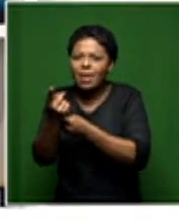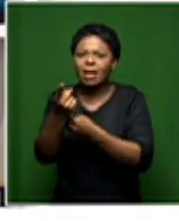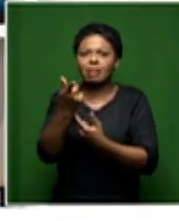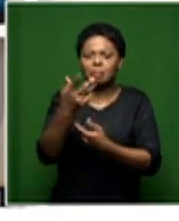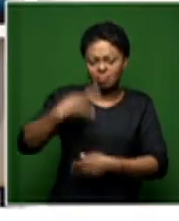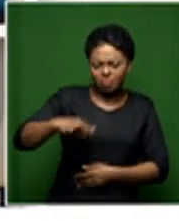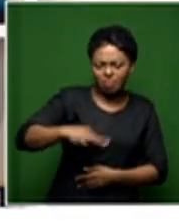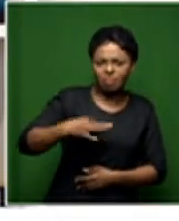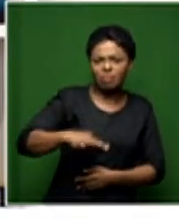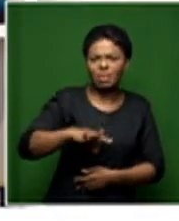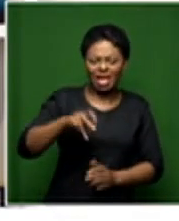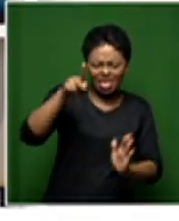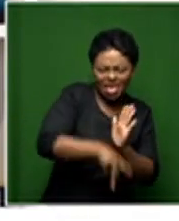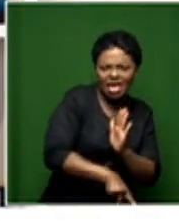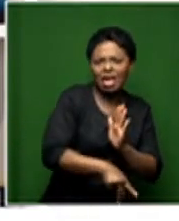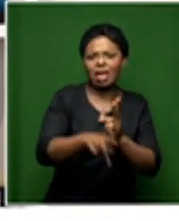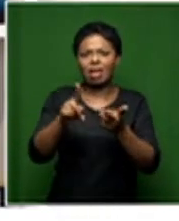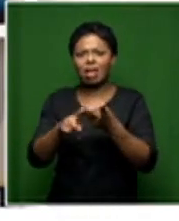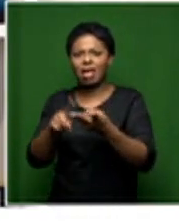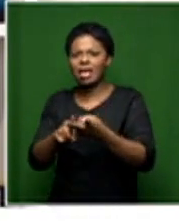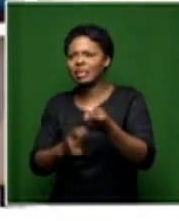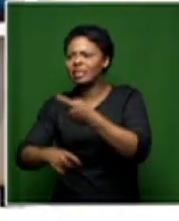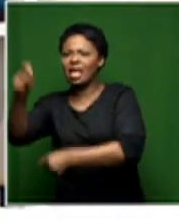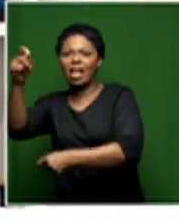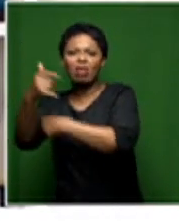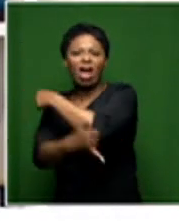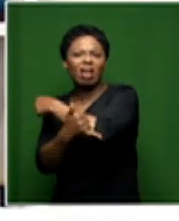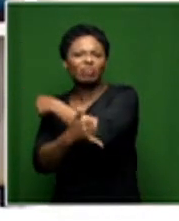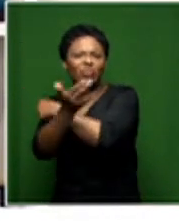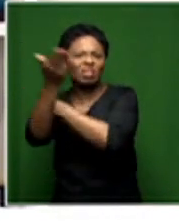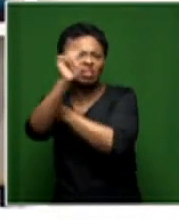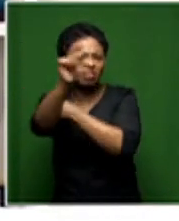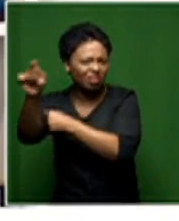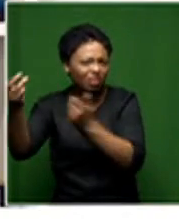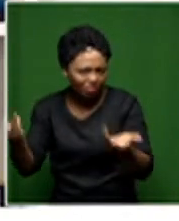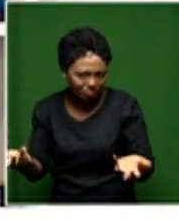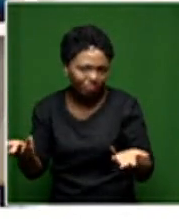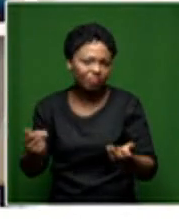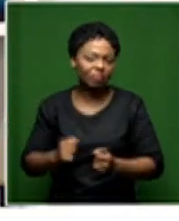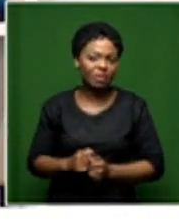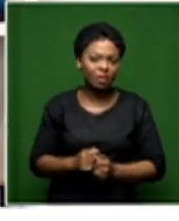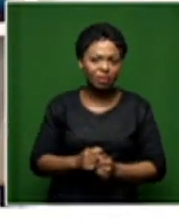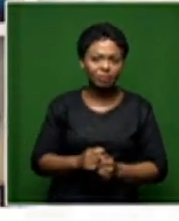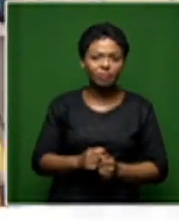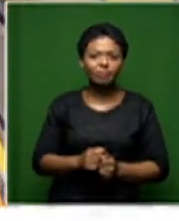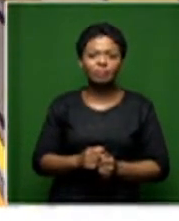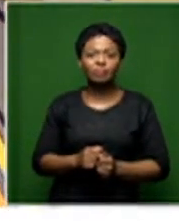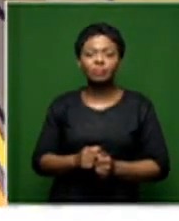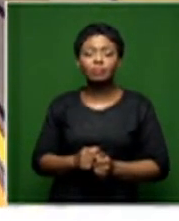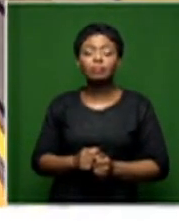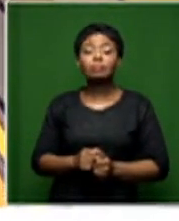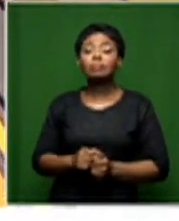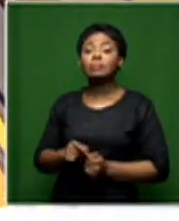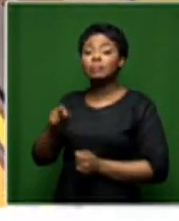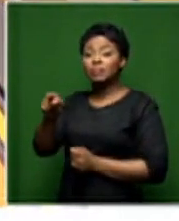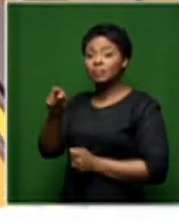drugs or killing them or selling them off to foreign nationals. No, Jackie, the best story closes on a